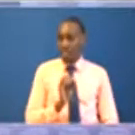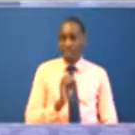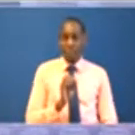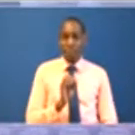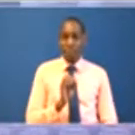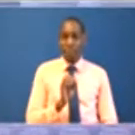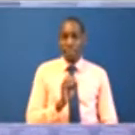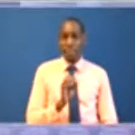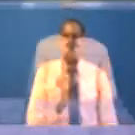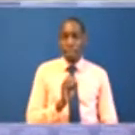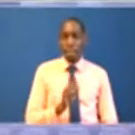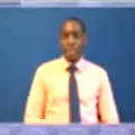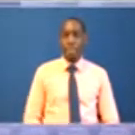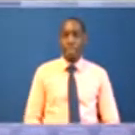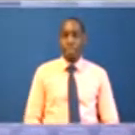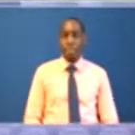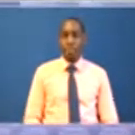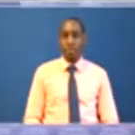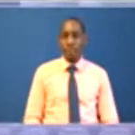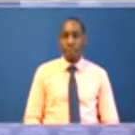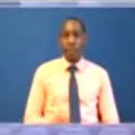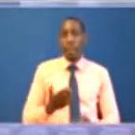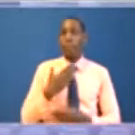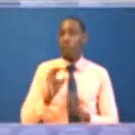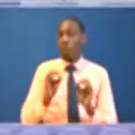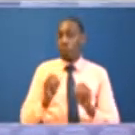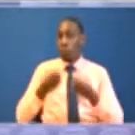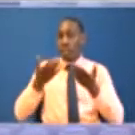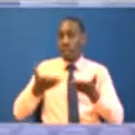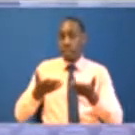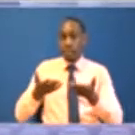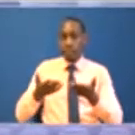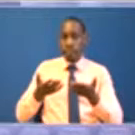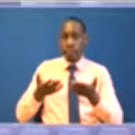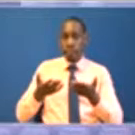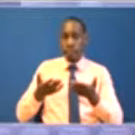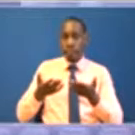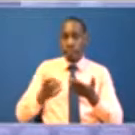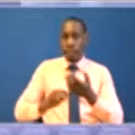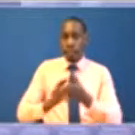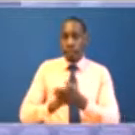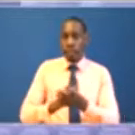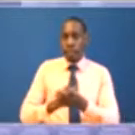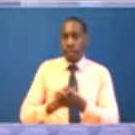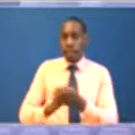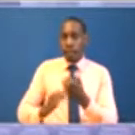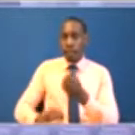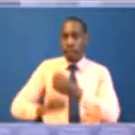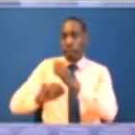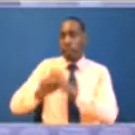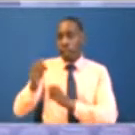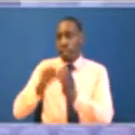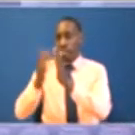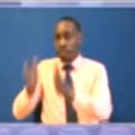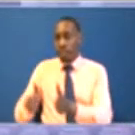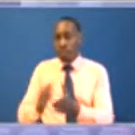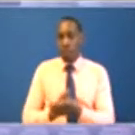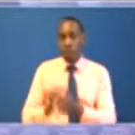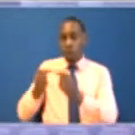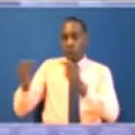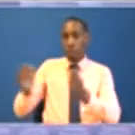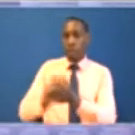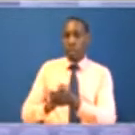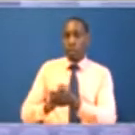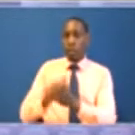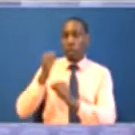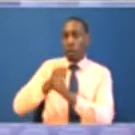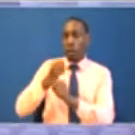i or i don't want to give preference to my opponent i think my opponent is a better debater my opponent has a better